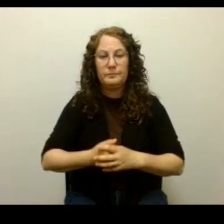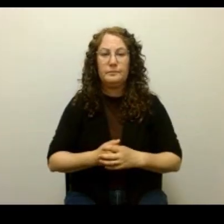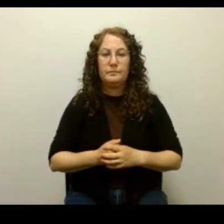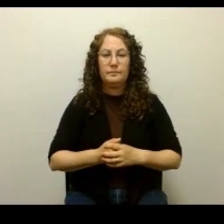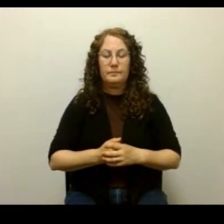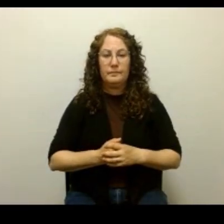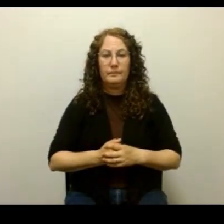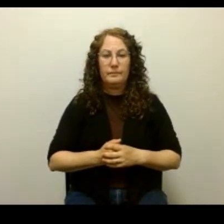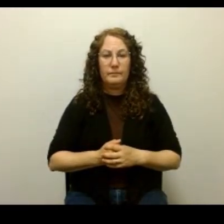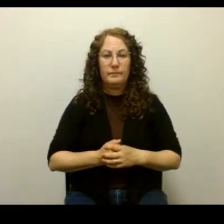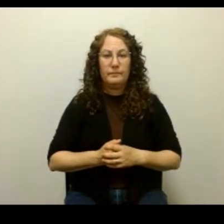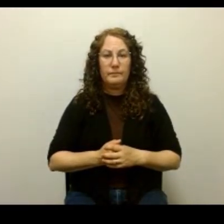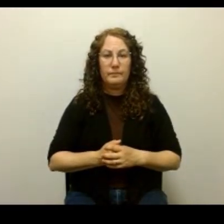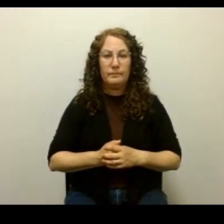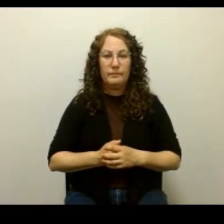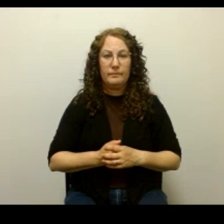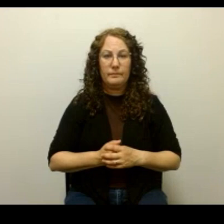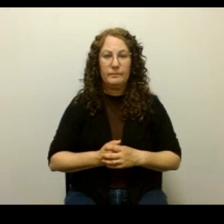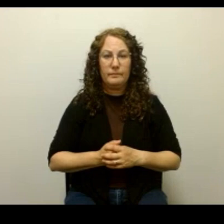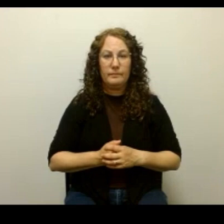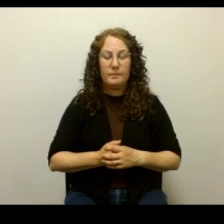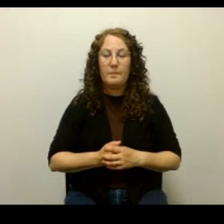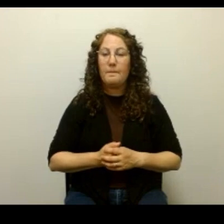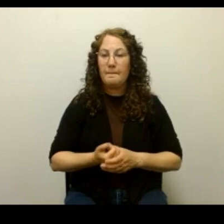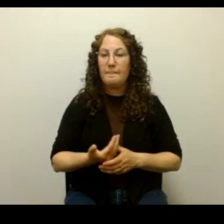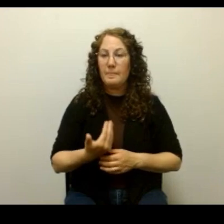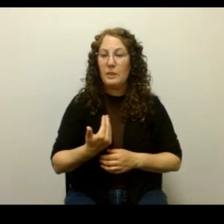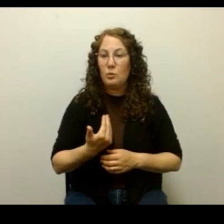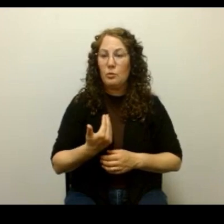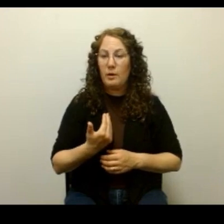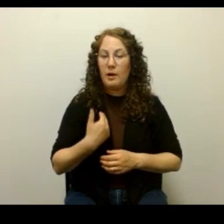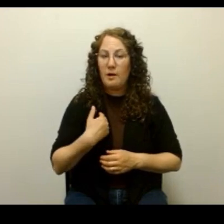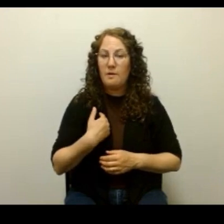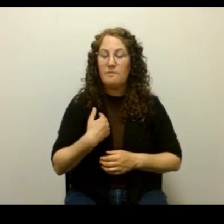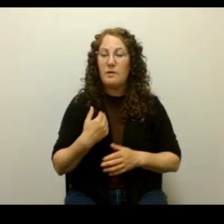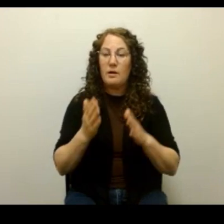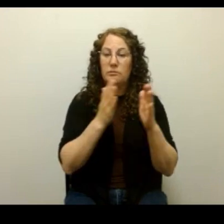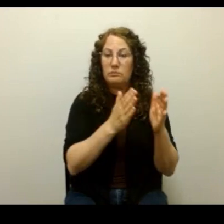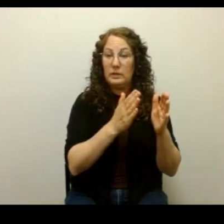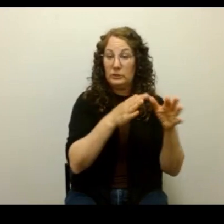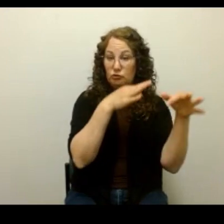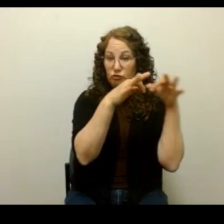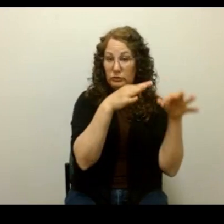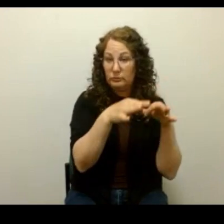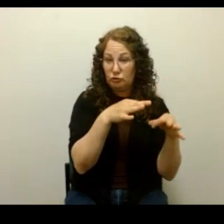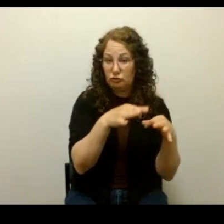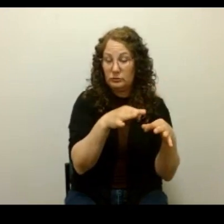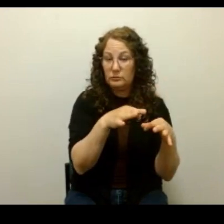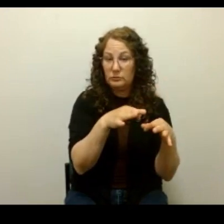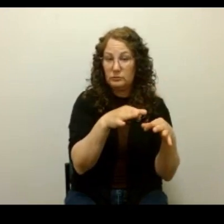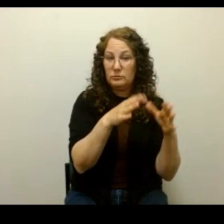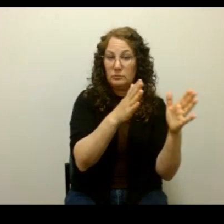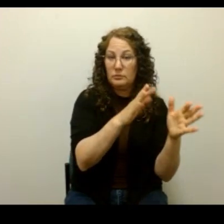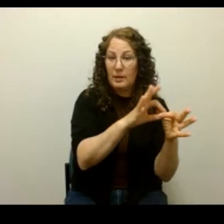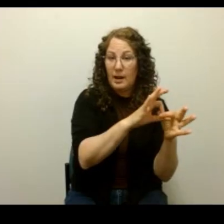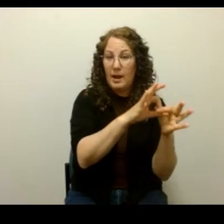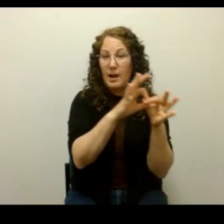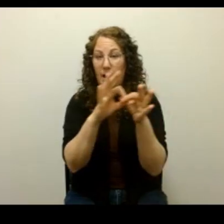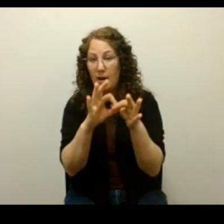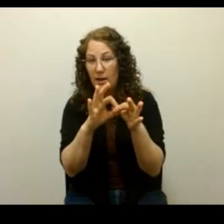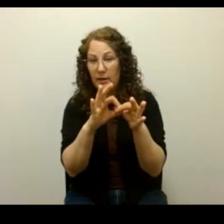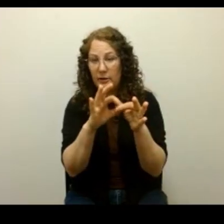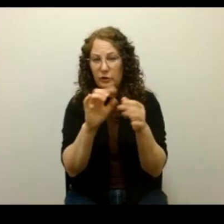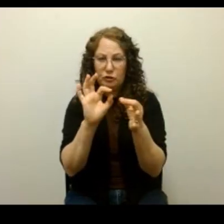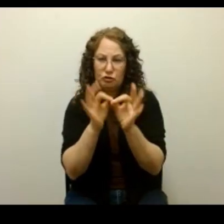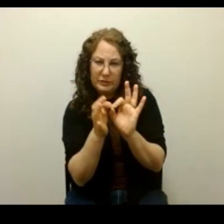through. You have description that leads on to interpretation,